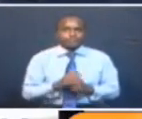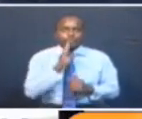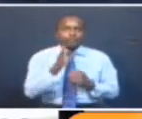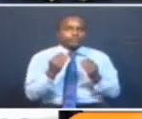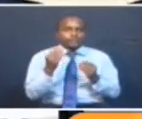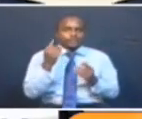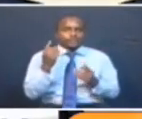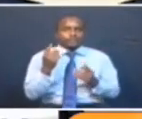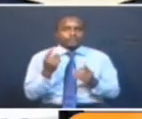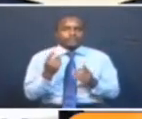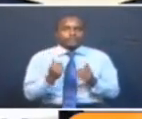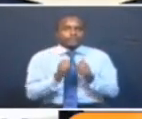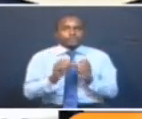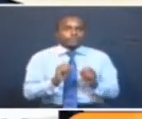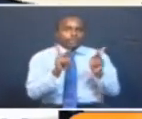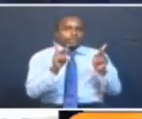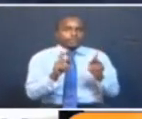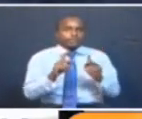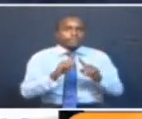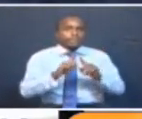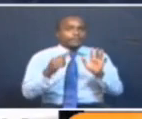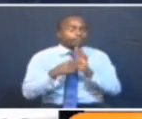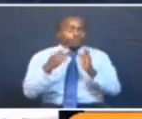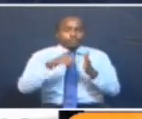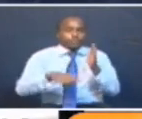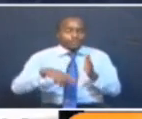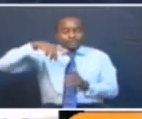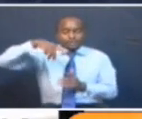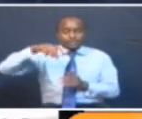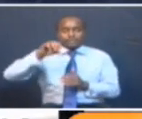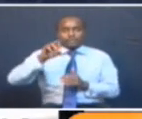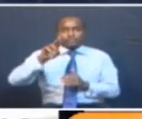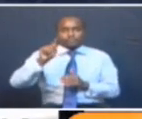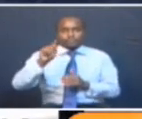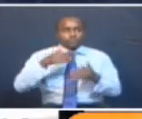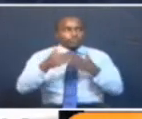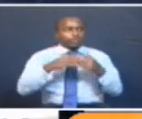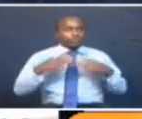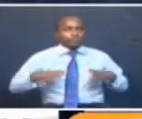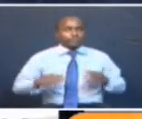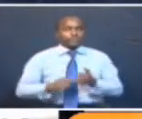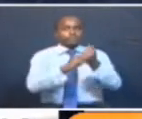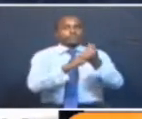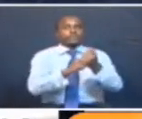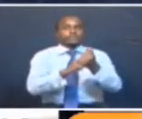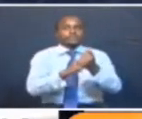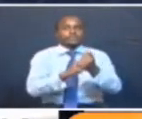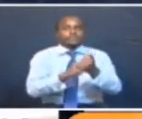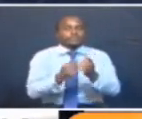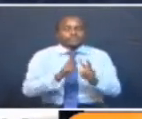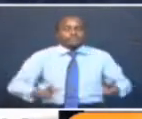would be quite okay. The point is that the ports without population support has no